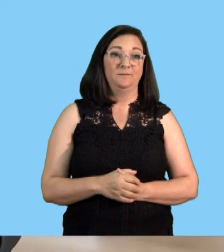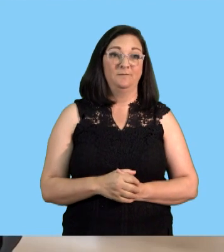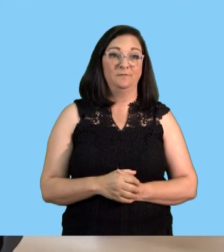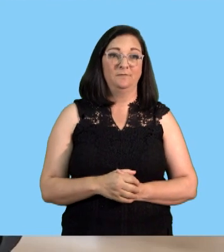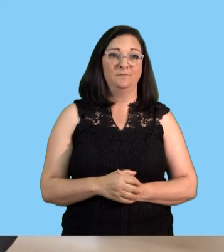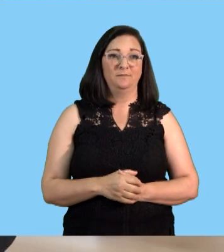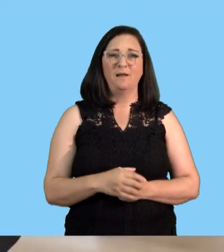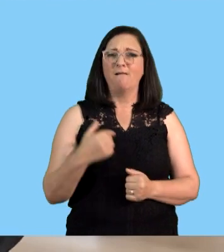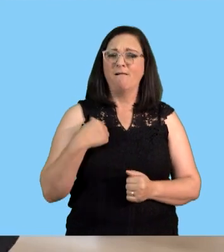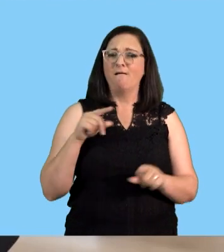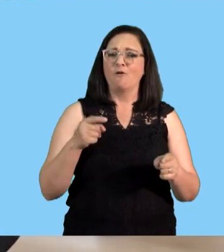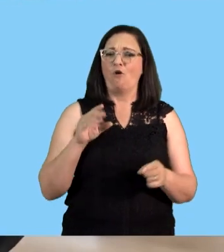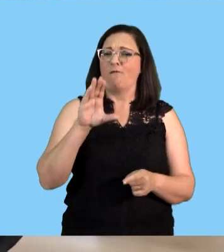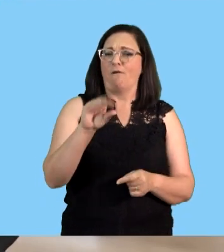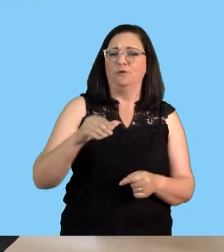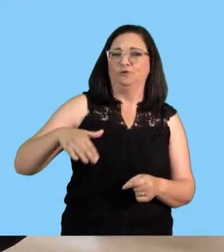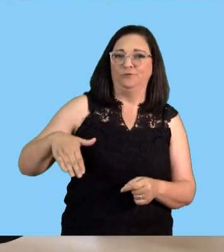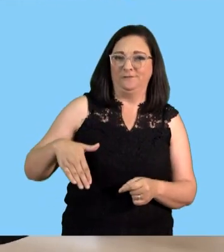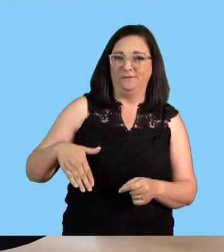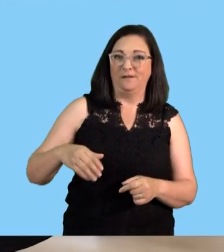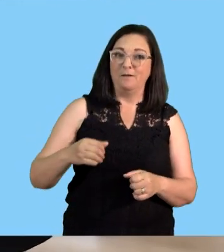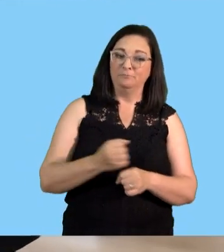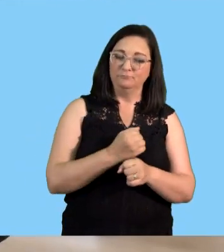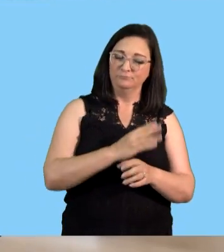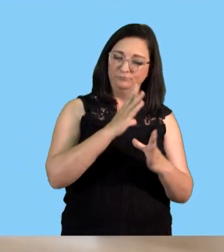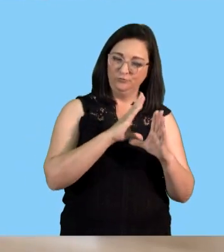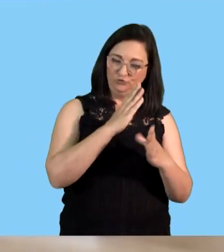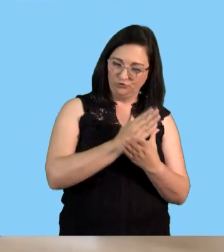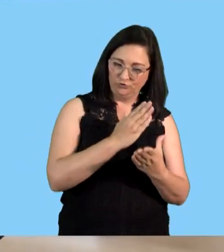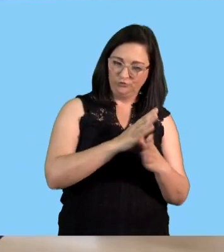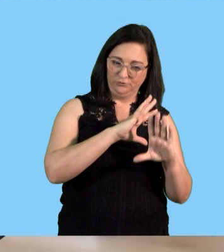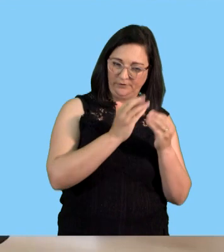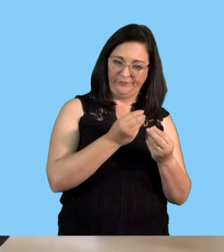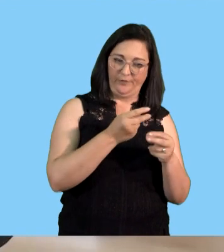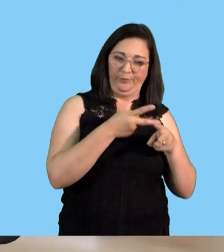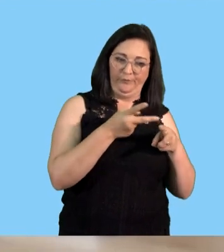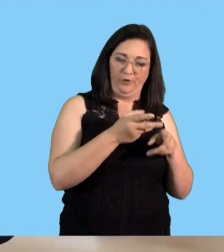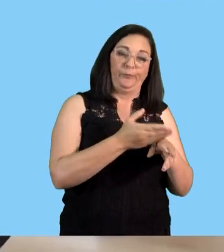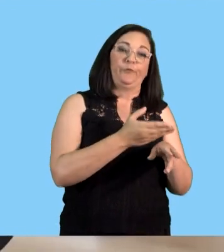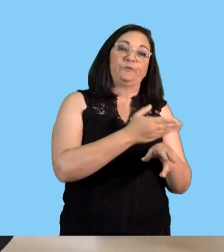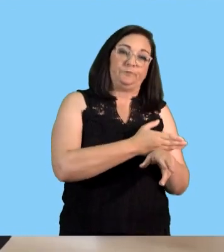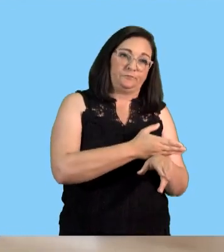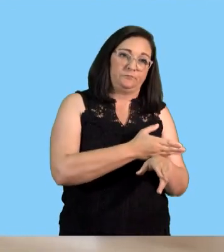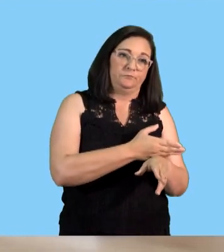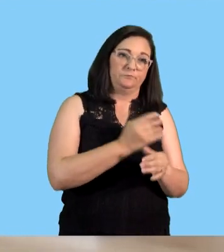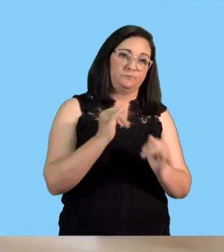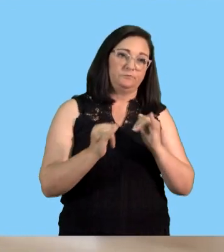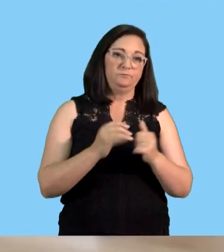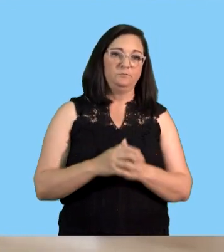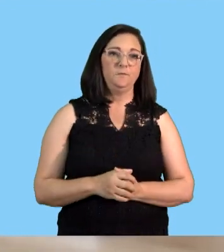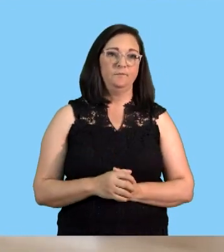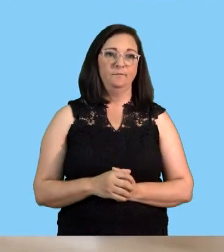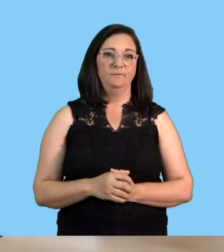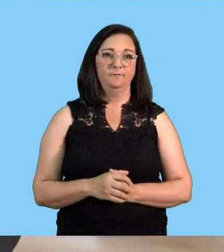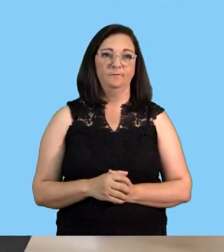interview, because there's no one to ask questions. So I'm not asking any questions there. I'm just making sure that everything is being done accordingly to